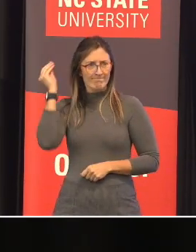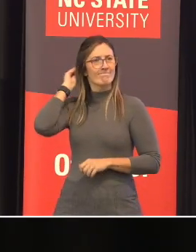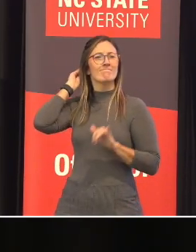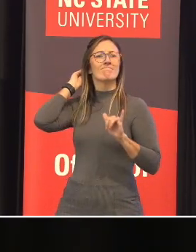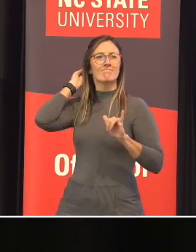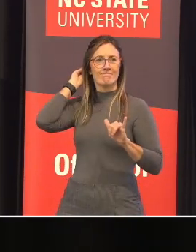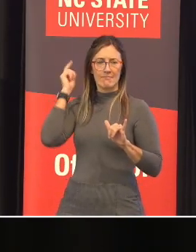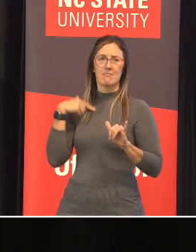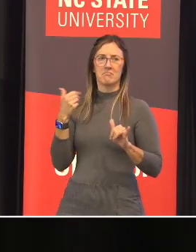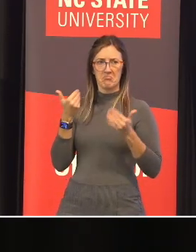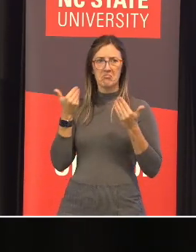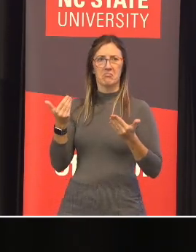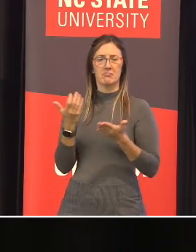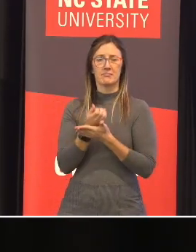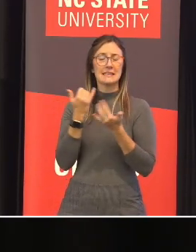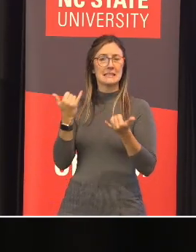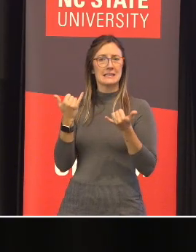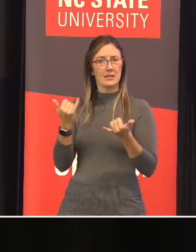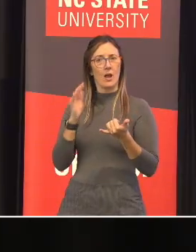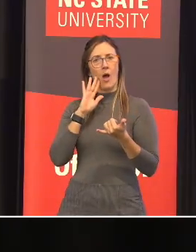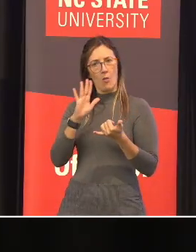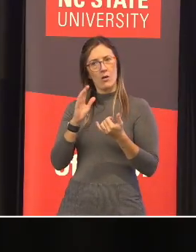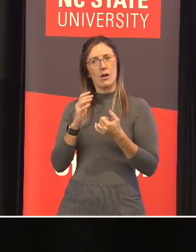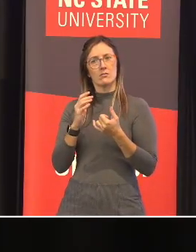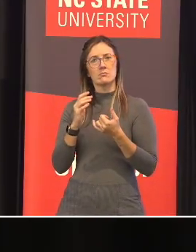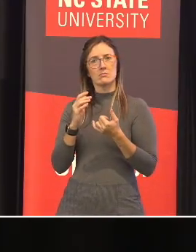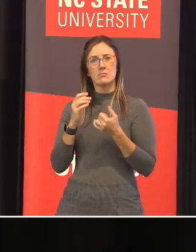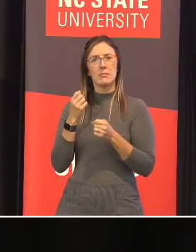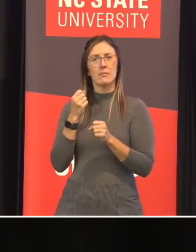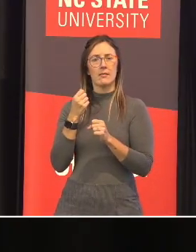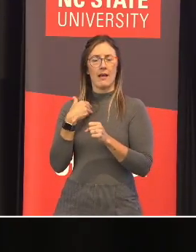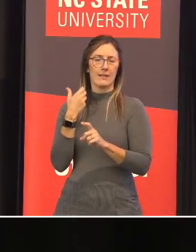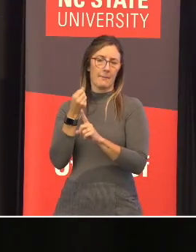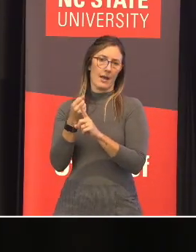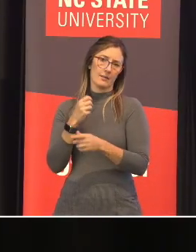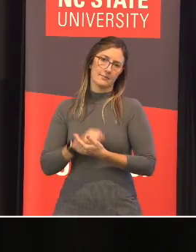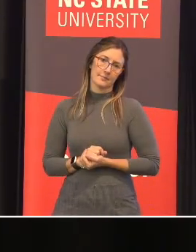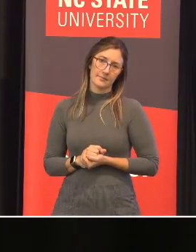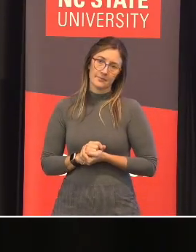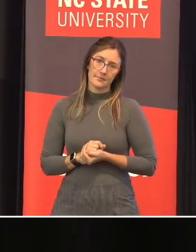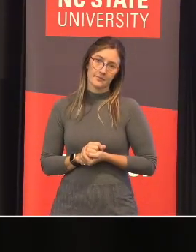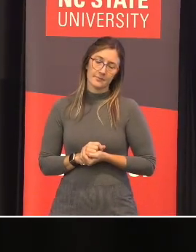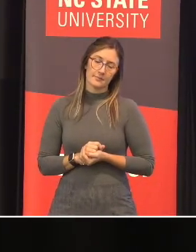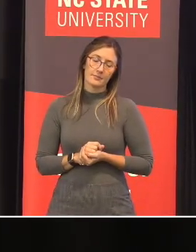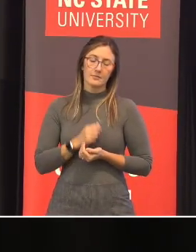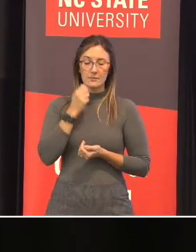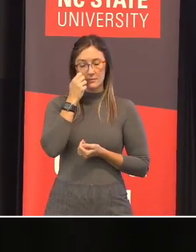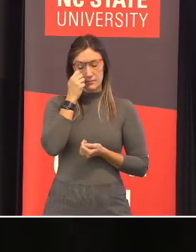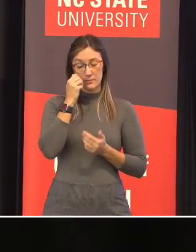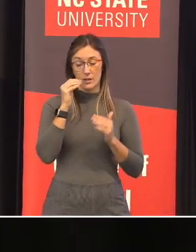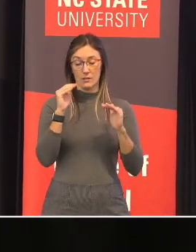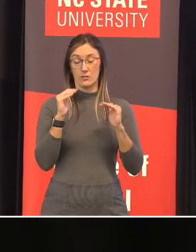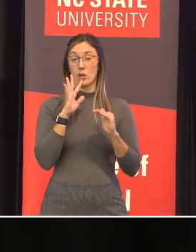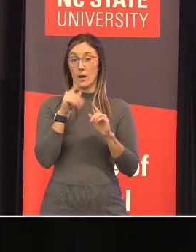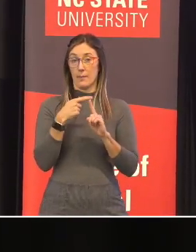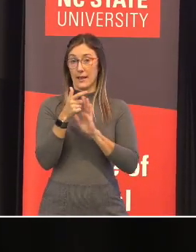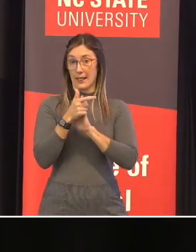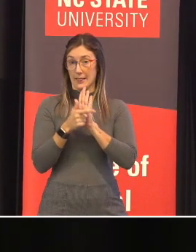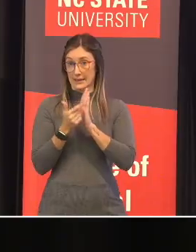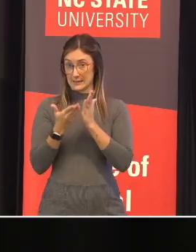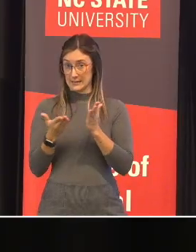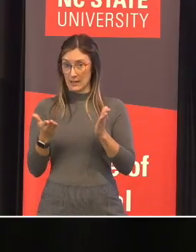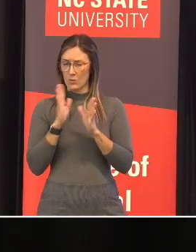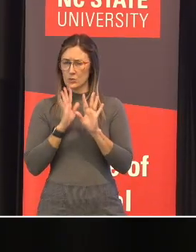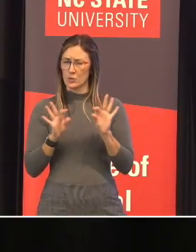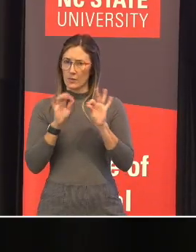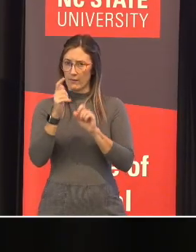doing today that will make a difference. So those are what we're going to do. I'm going to go over the legal stuff because it's important. We need to know what it